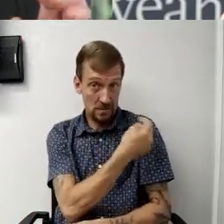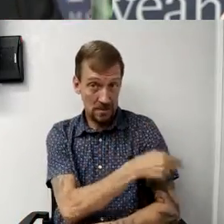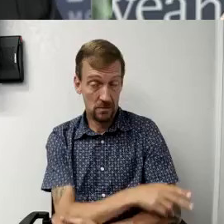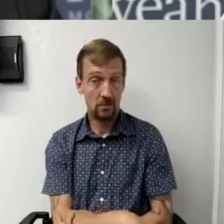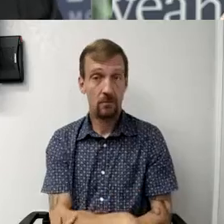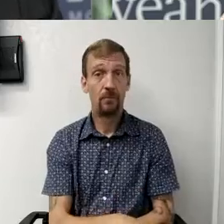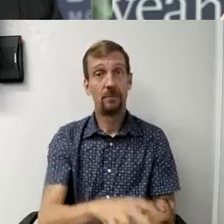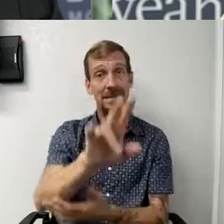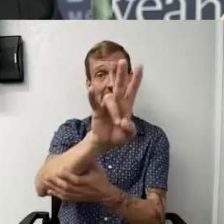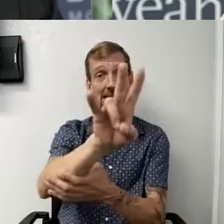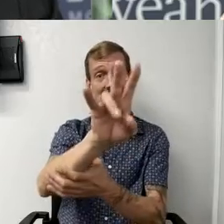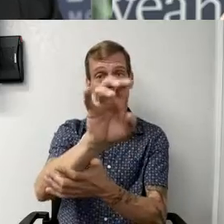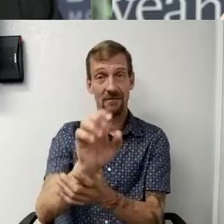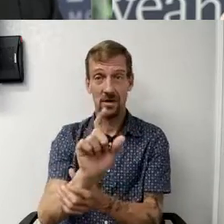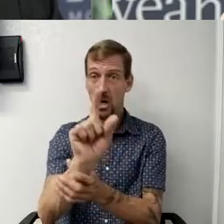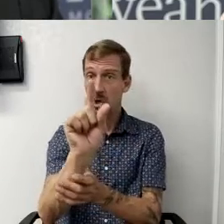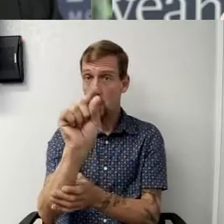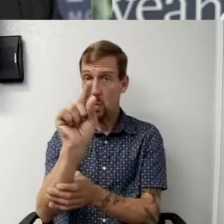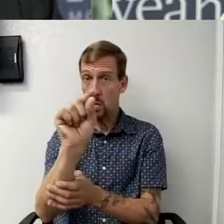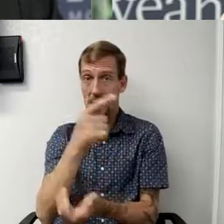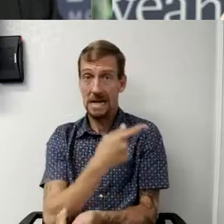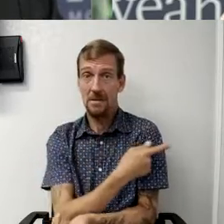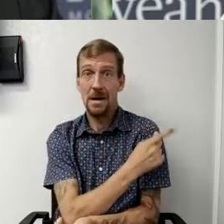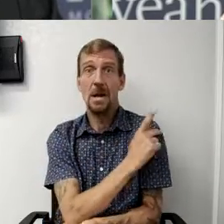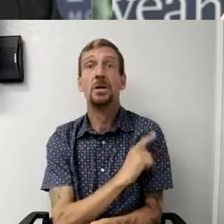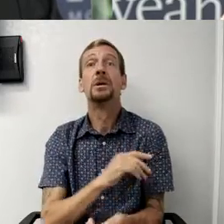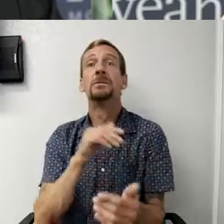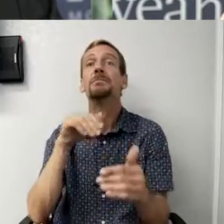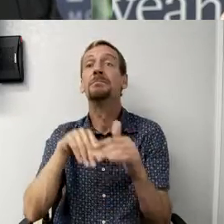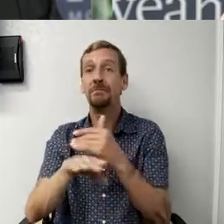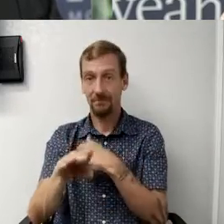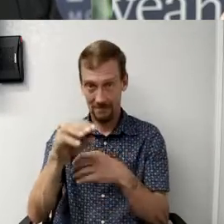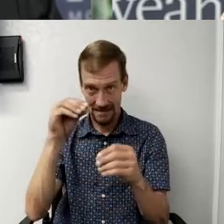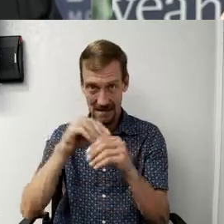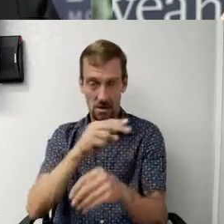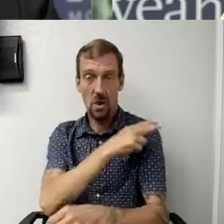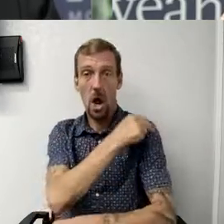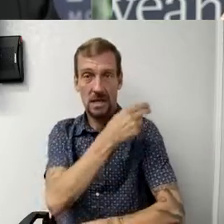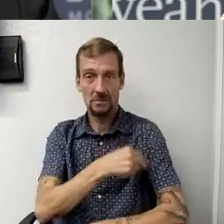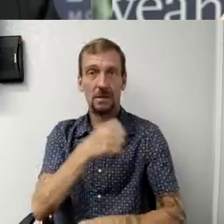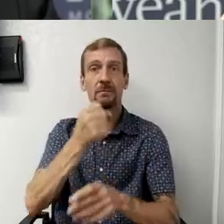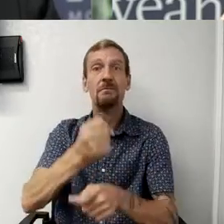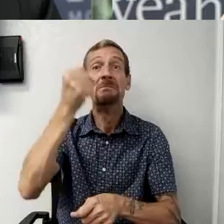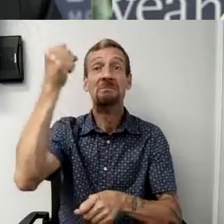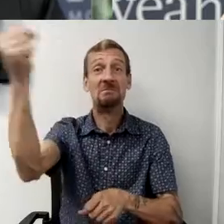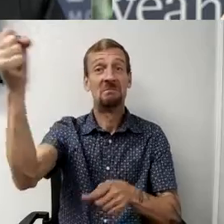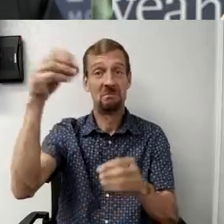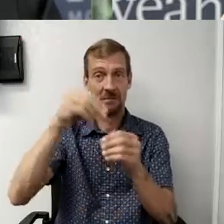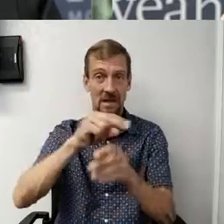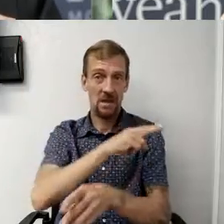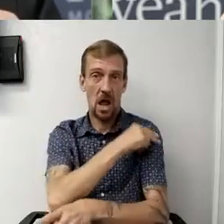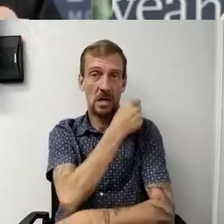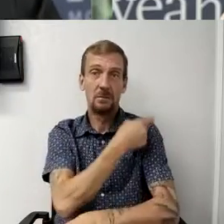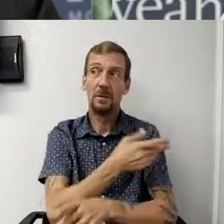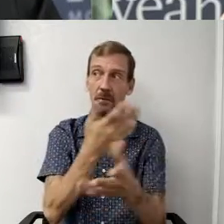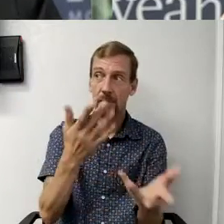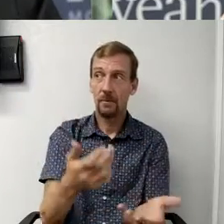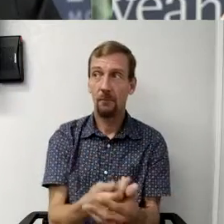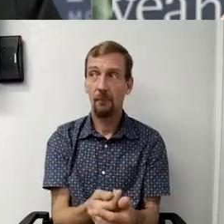had 720 of those patients admitted, or we've had 720 patients admitted. So we've